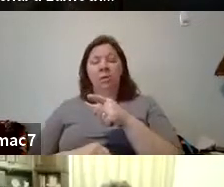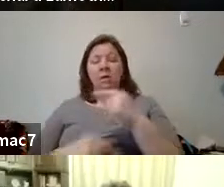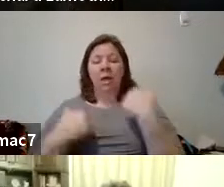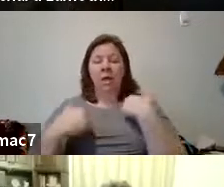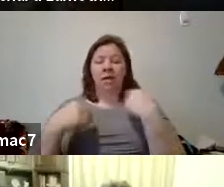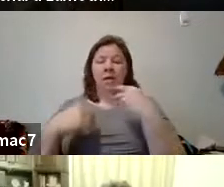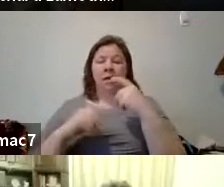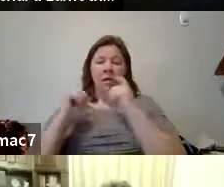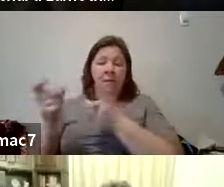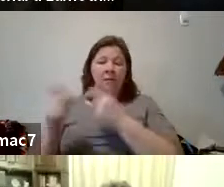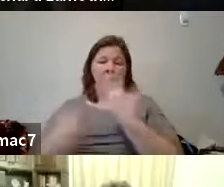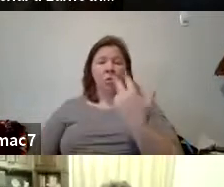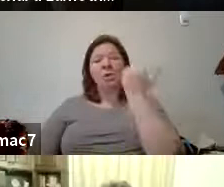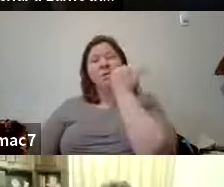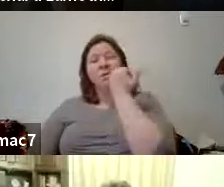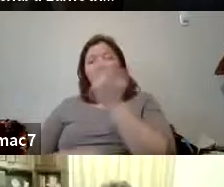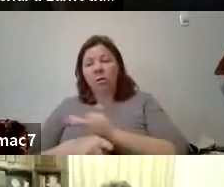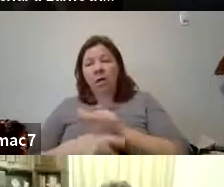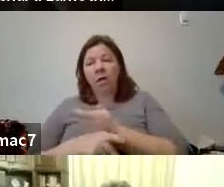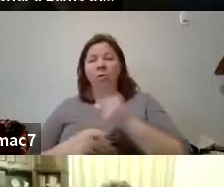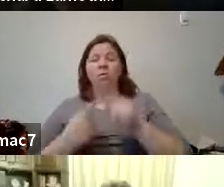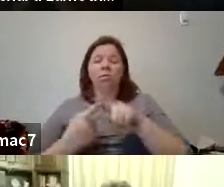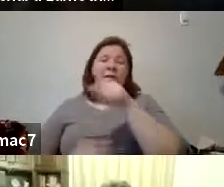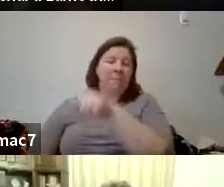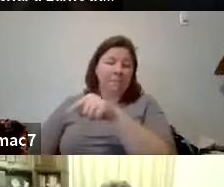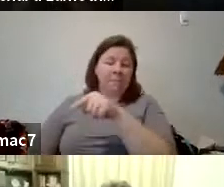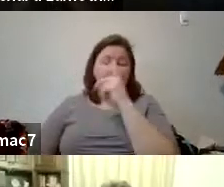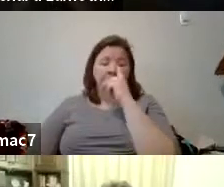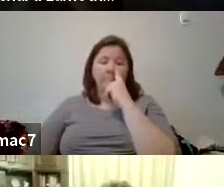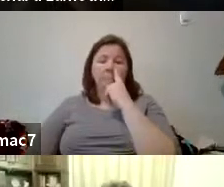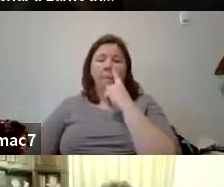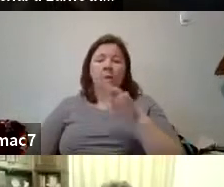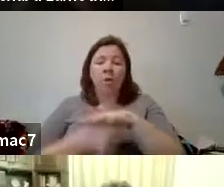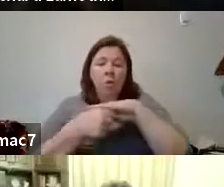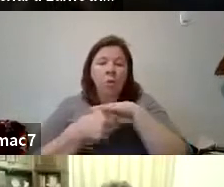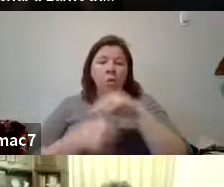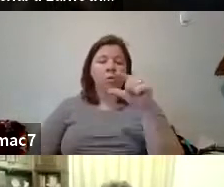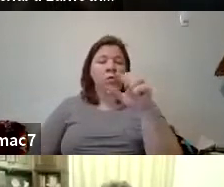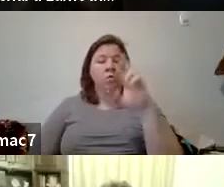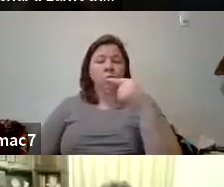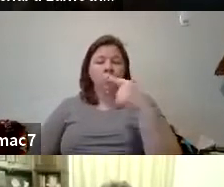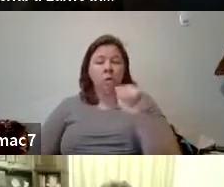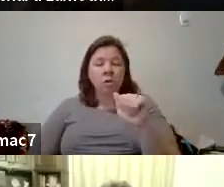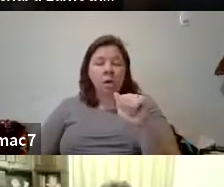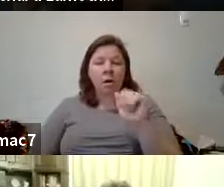has given free dental care to local Georgia residents for the past